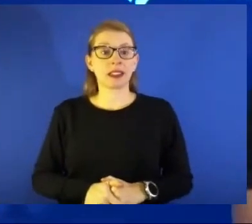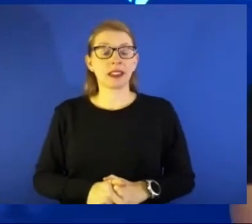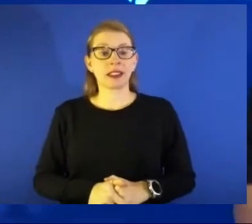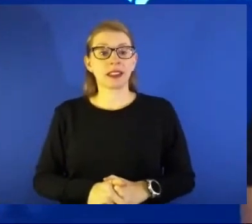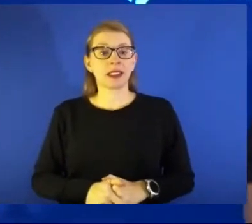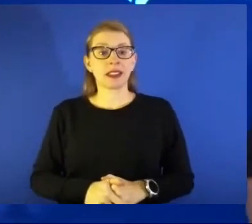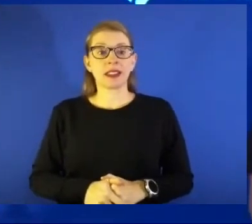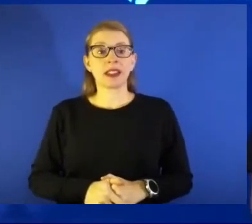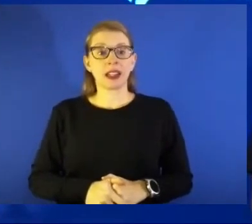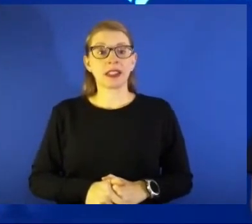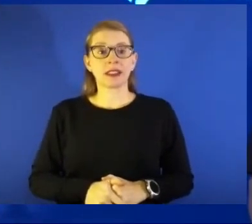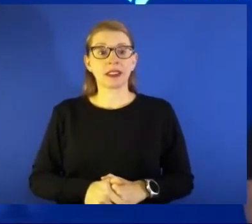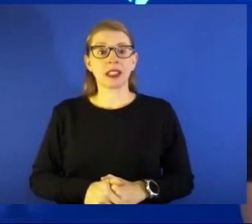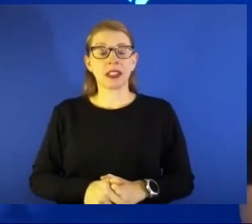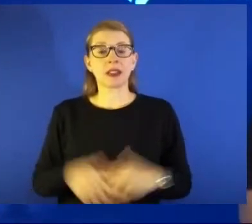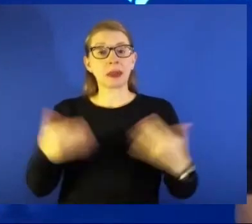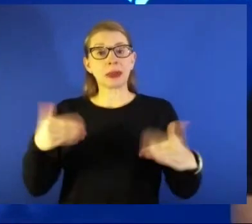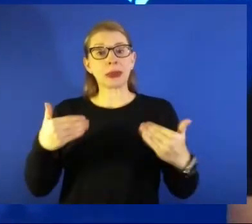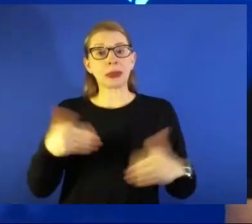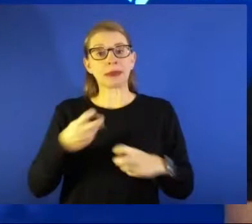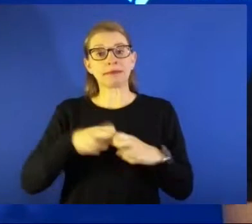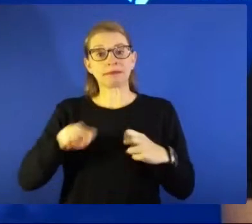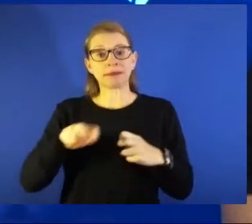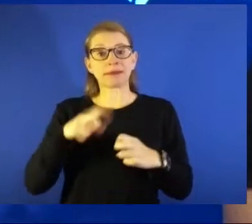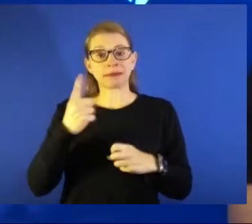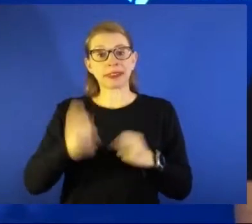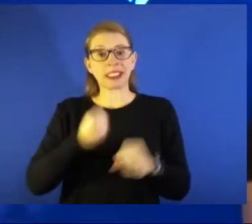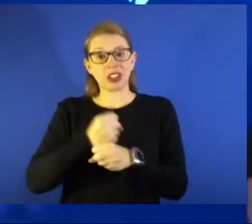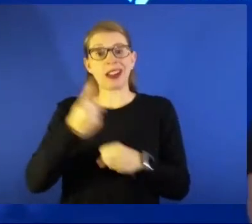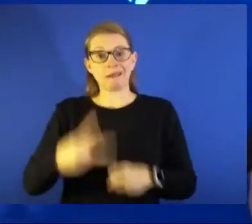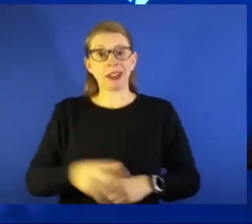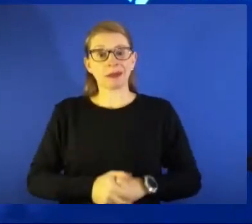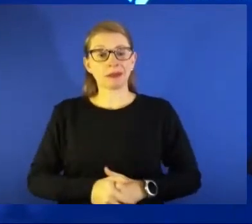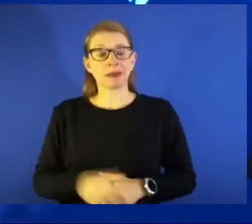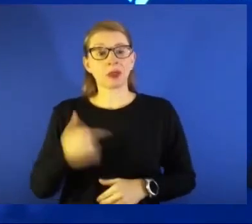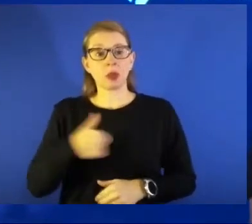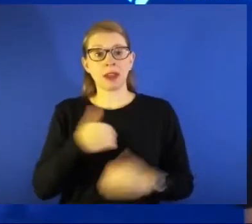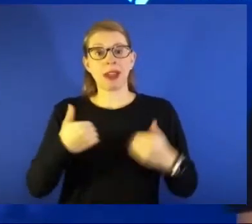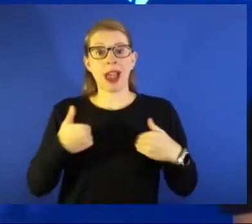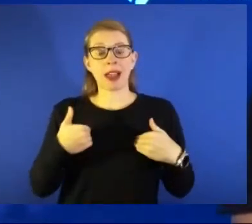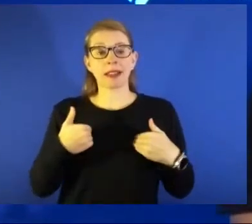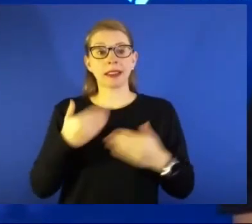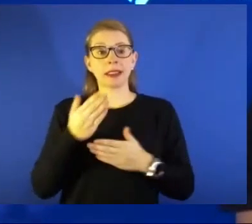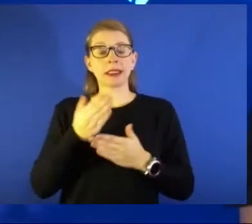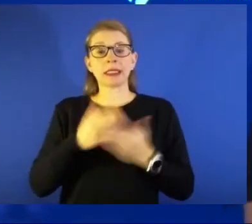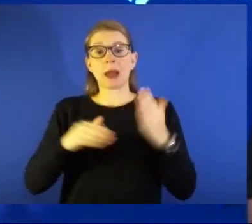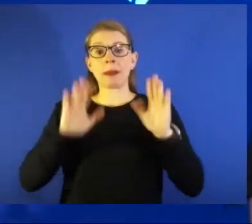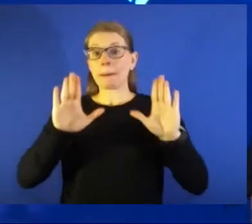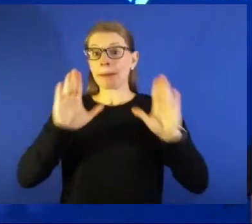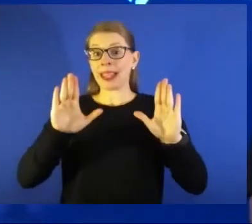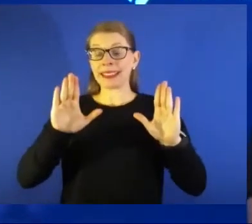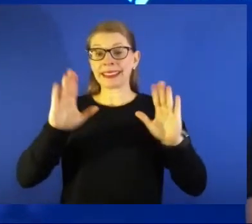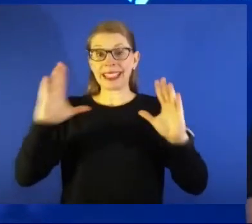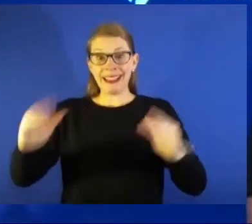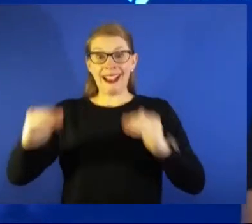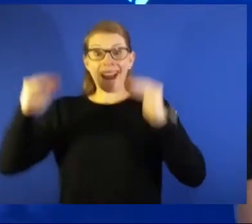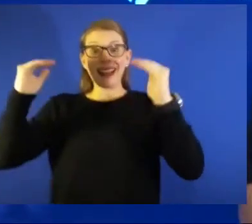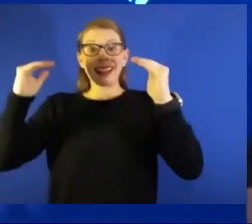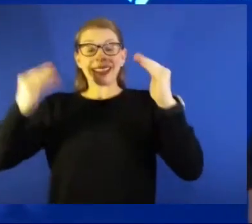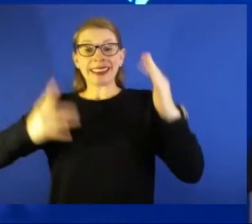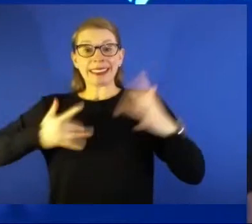a trying year and a half. We've had some amazing highs, seeing some